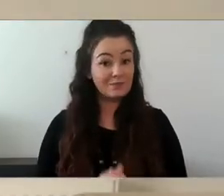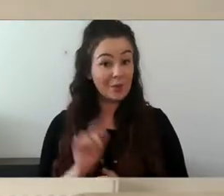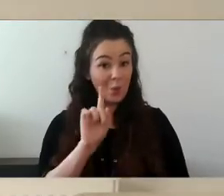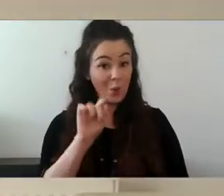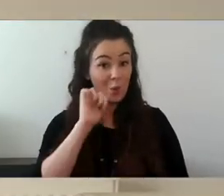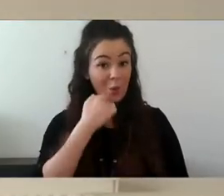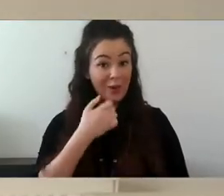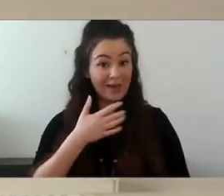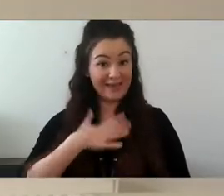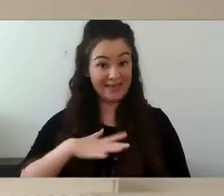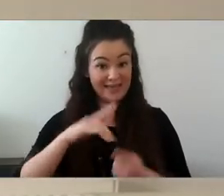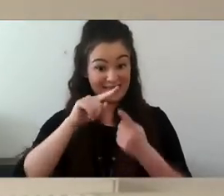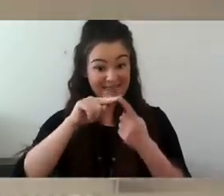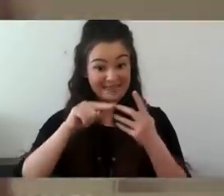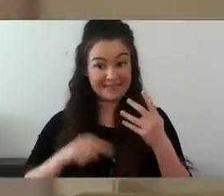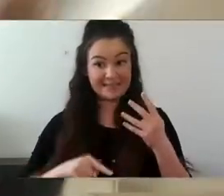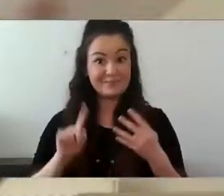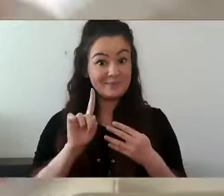are going to need